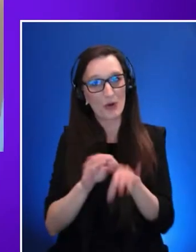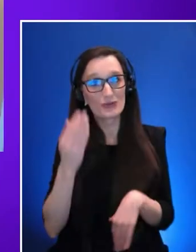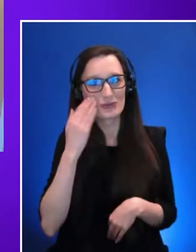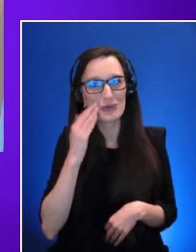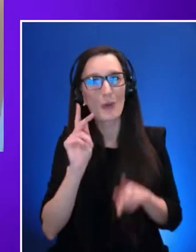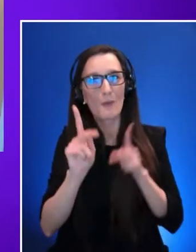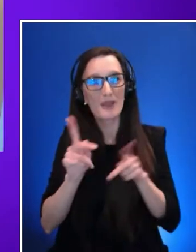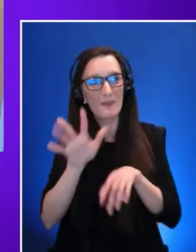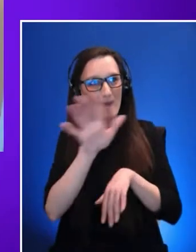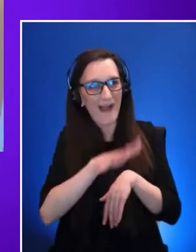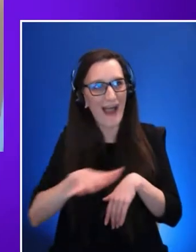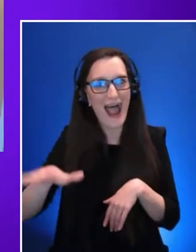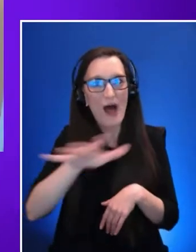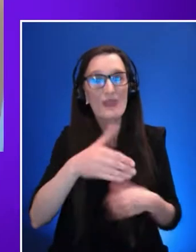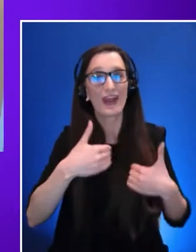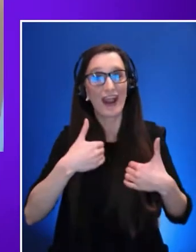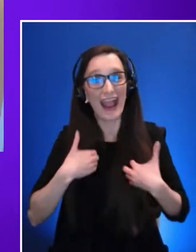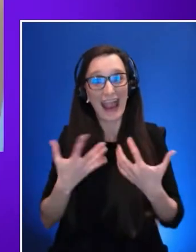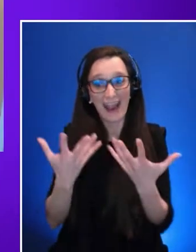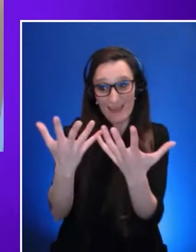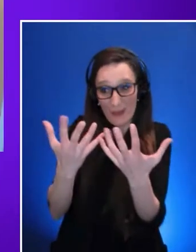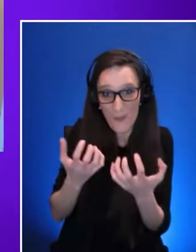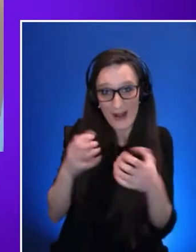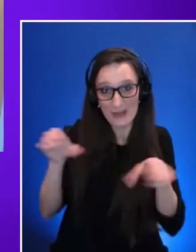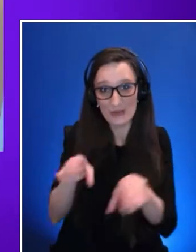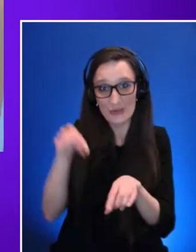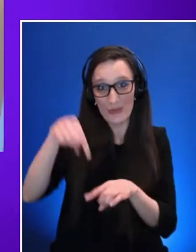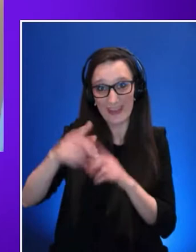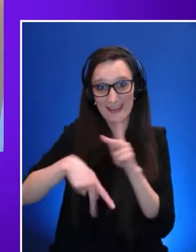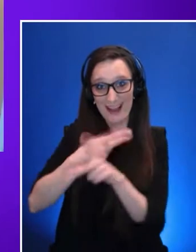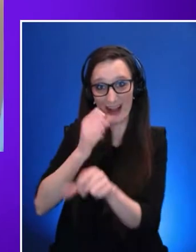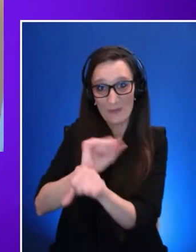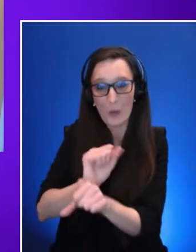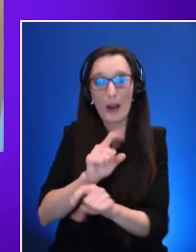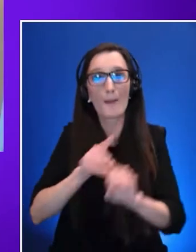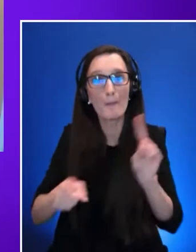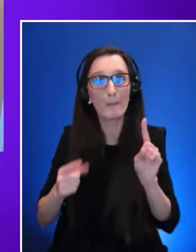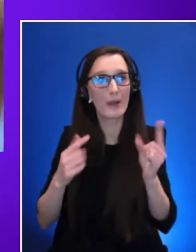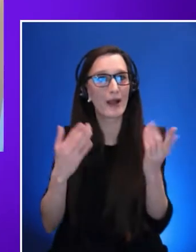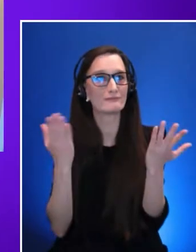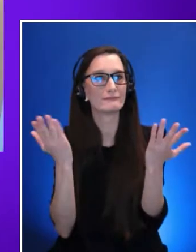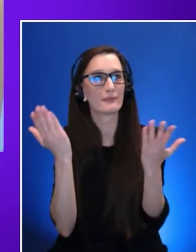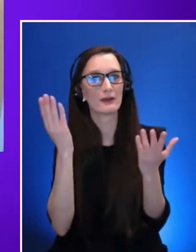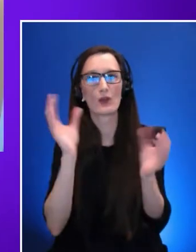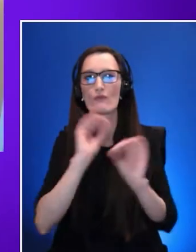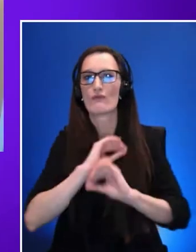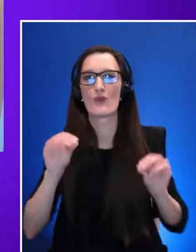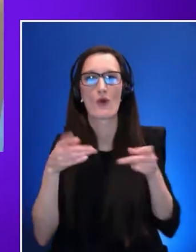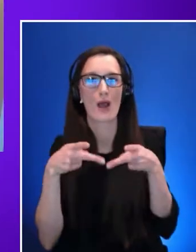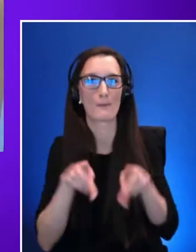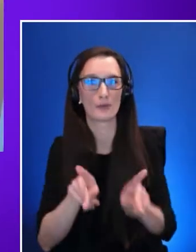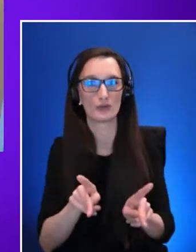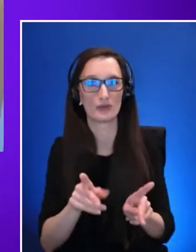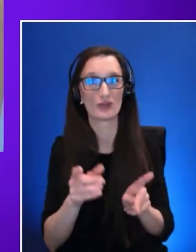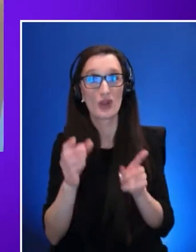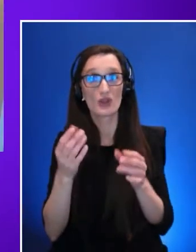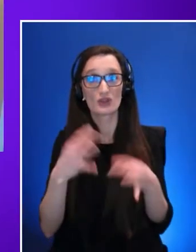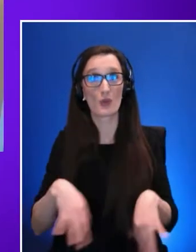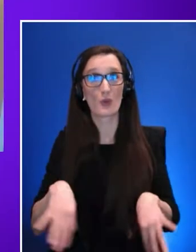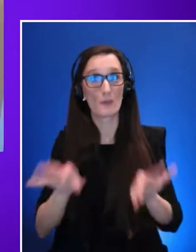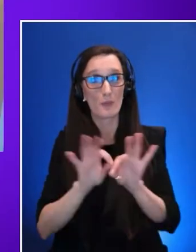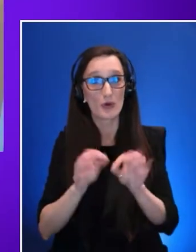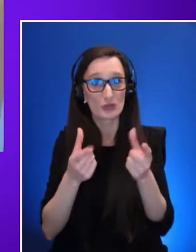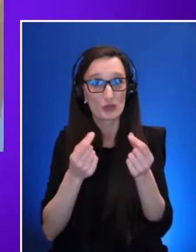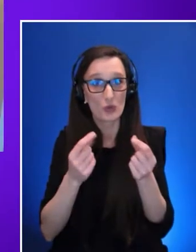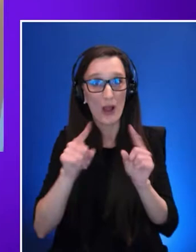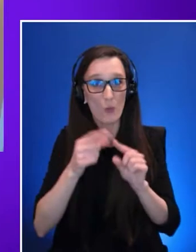work, but don't have the opportunity. So you have to really, as he said, broaden the search. And that comes with all employment of people with disabilities. You have to